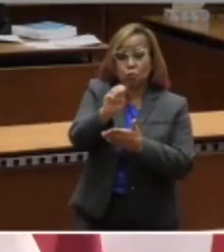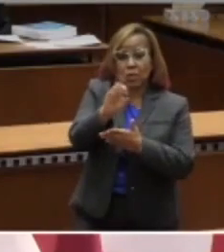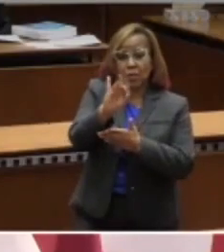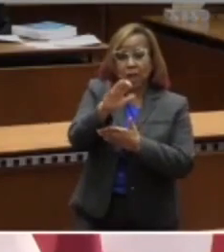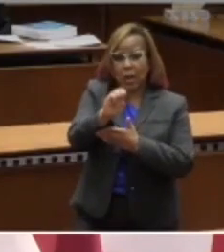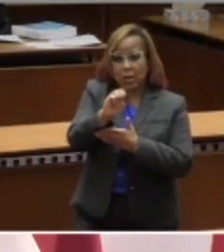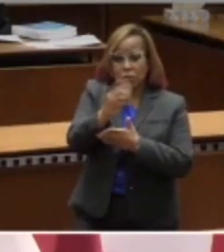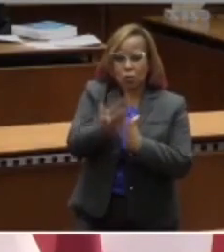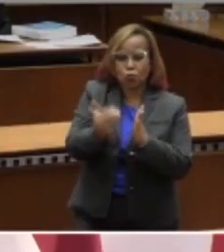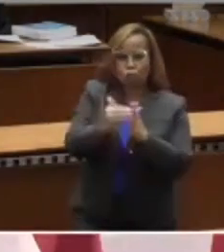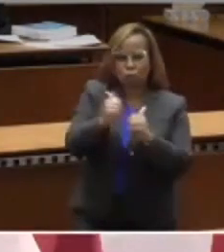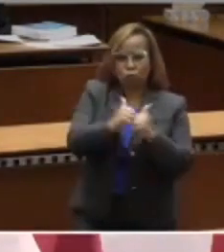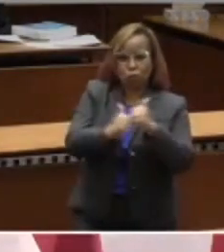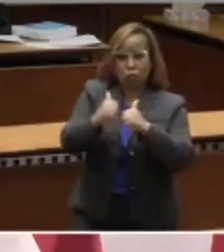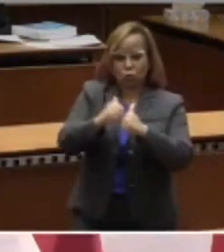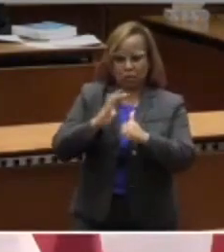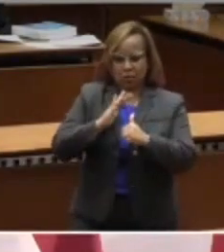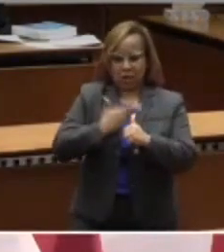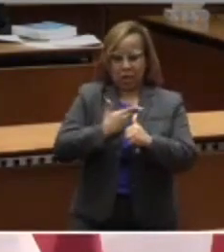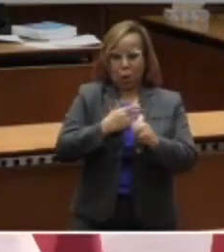and restructuring of our debt.